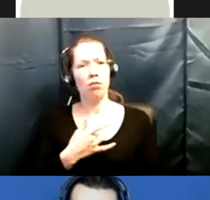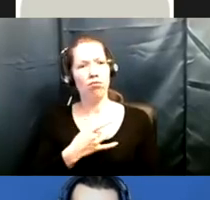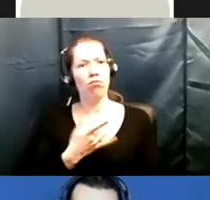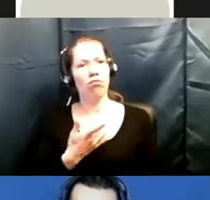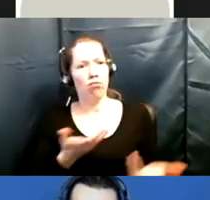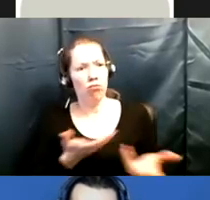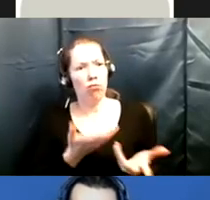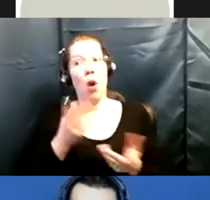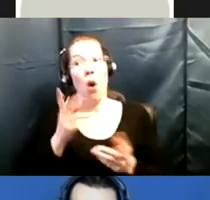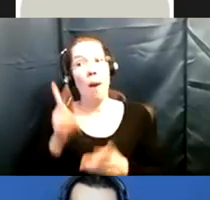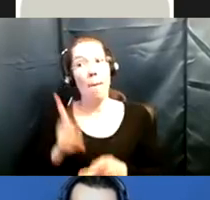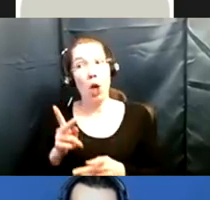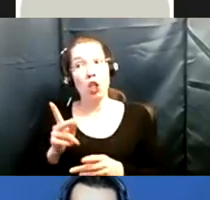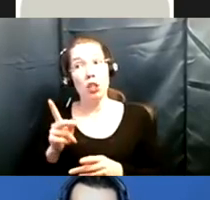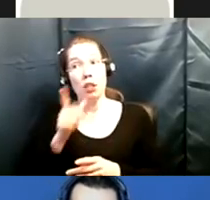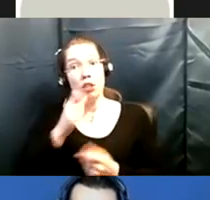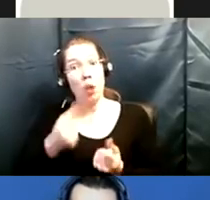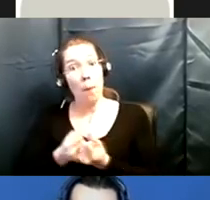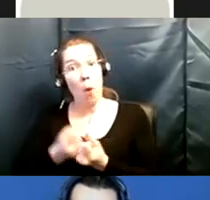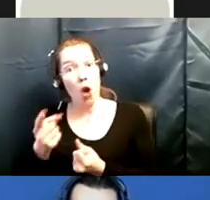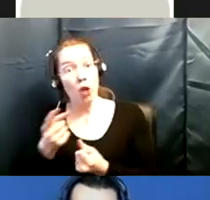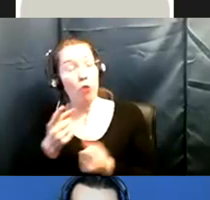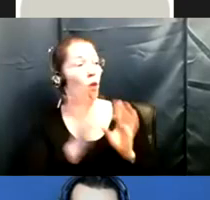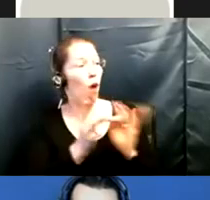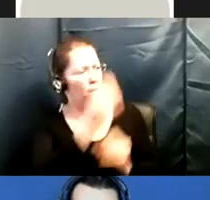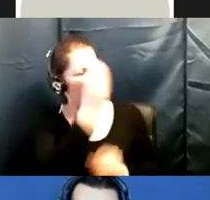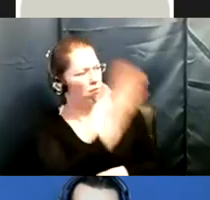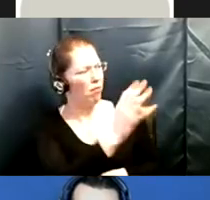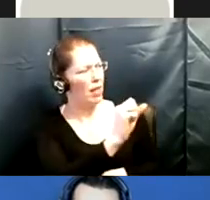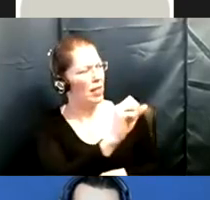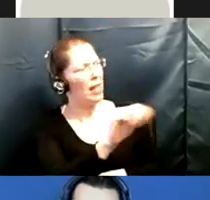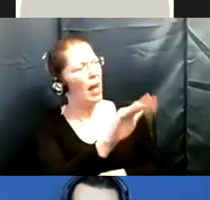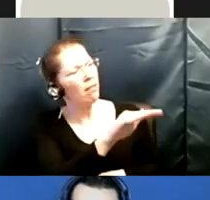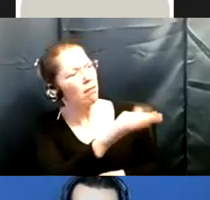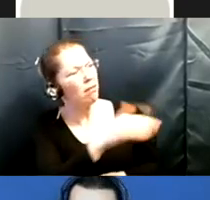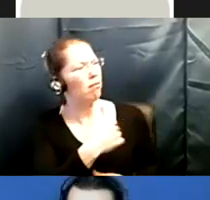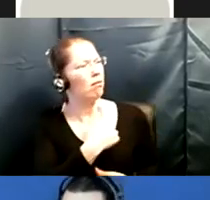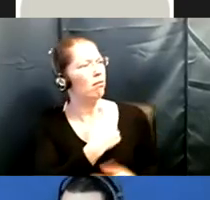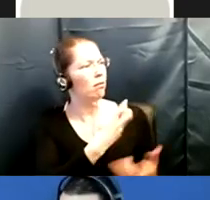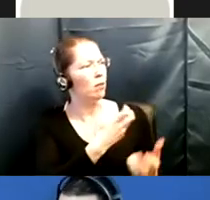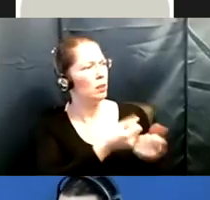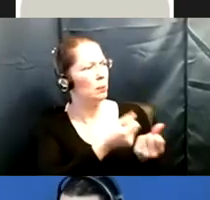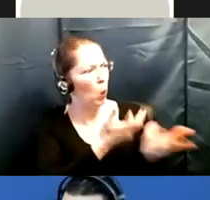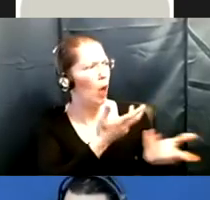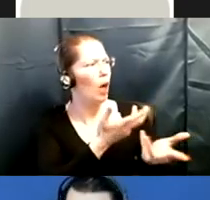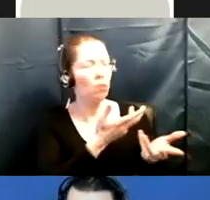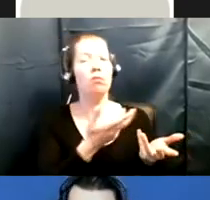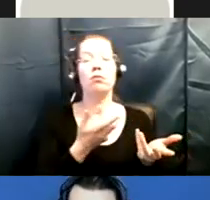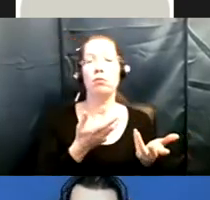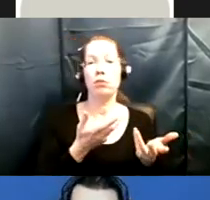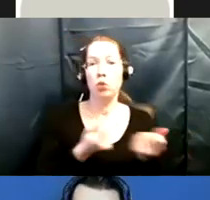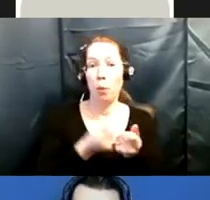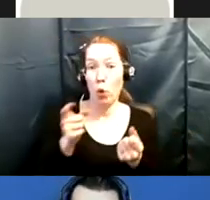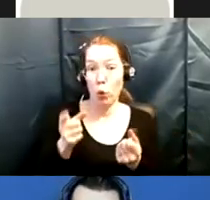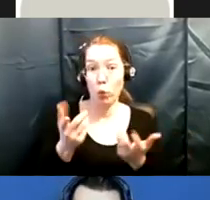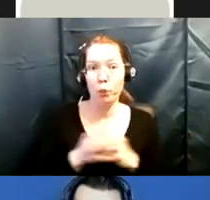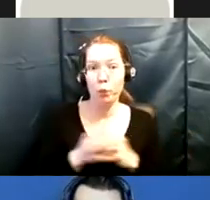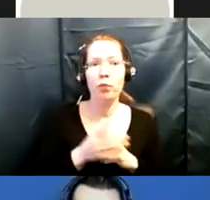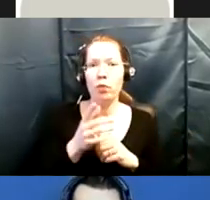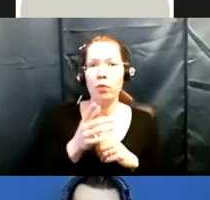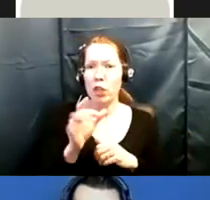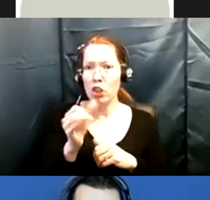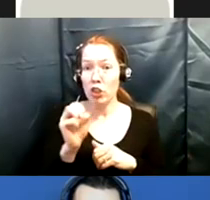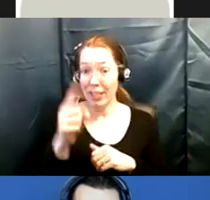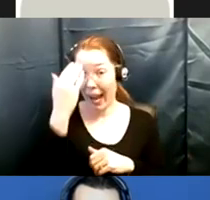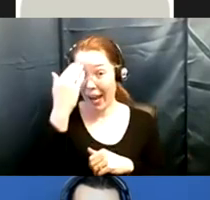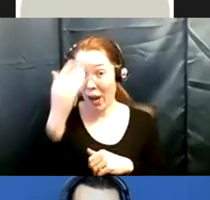advocate talk on your behalf to your SSA. Chris, you want to chime in on that? I know you were in this